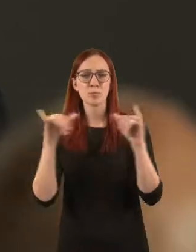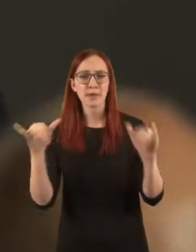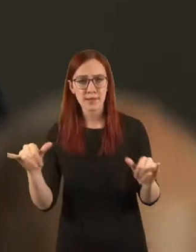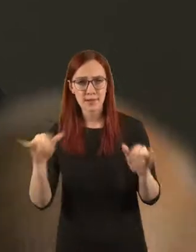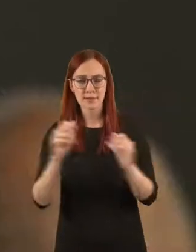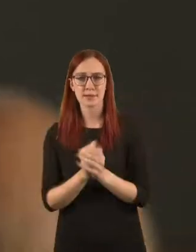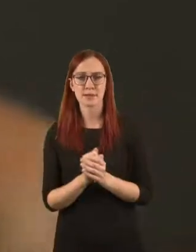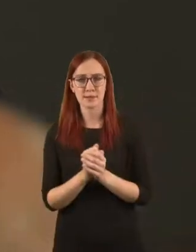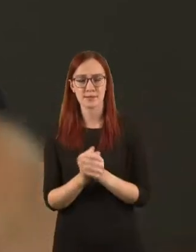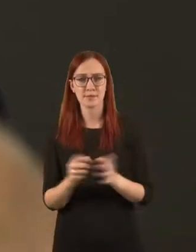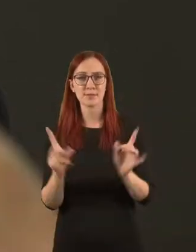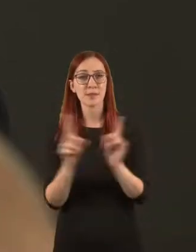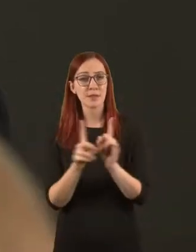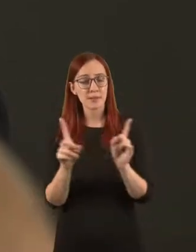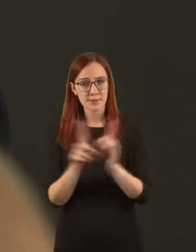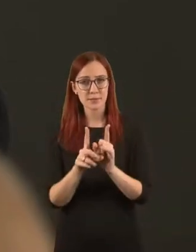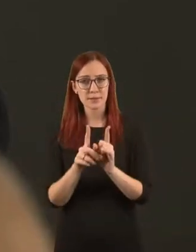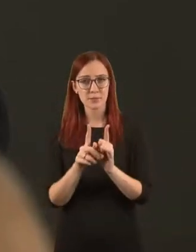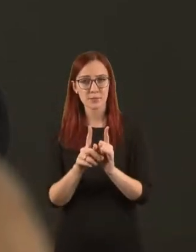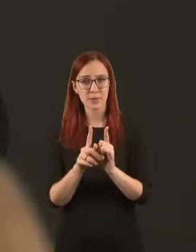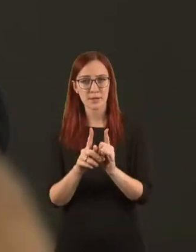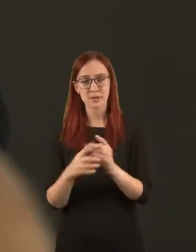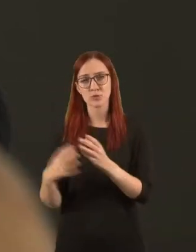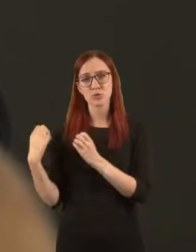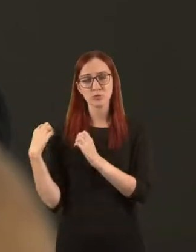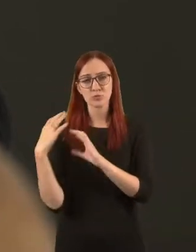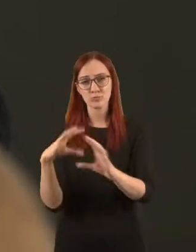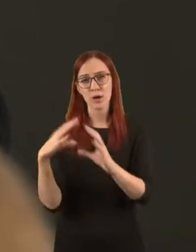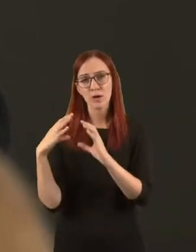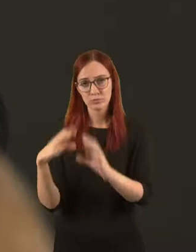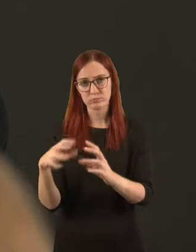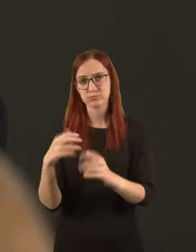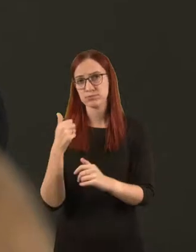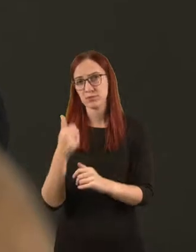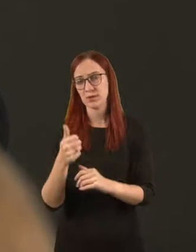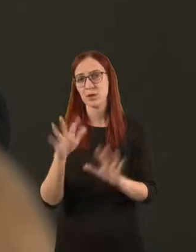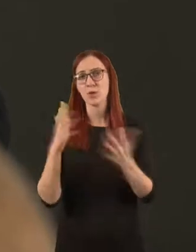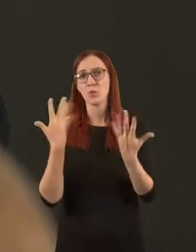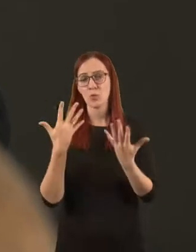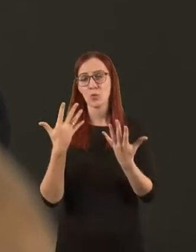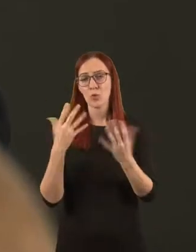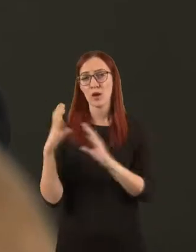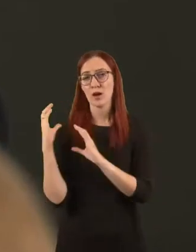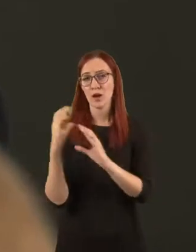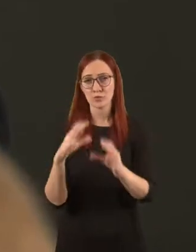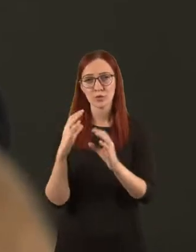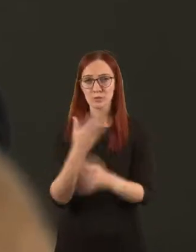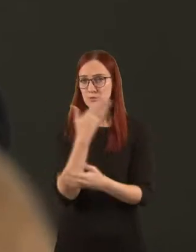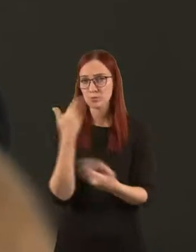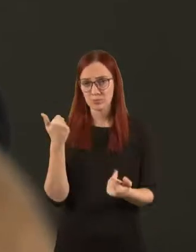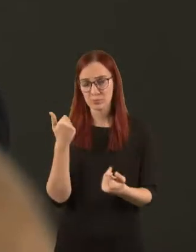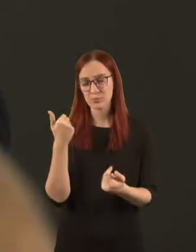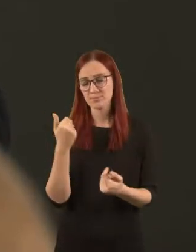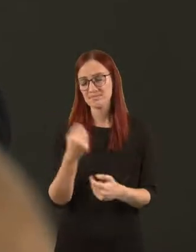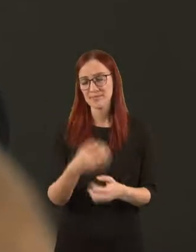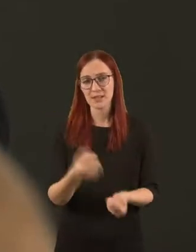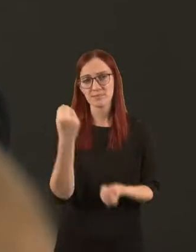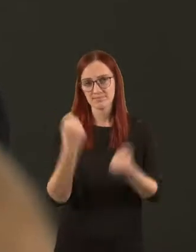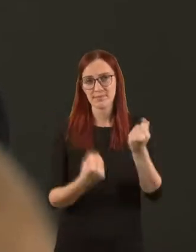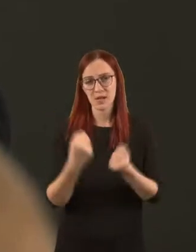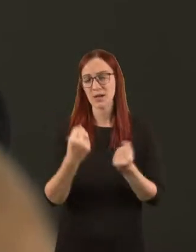Some of them would yield long-term results, and in particular, I mean the spatial planning, or